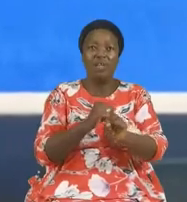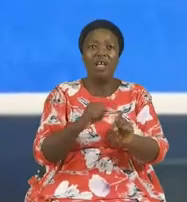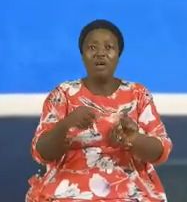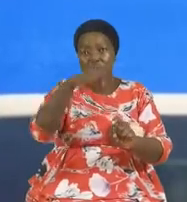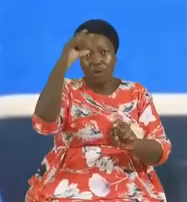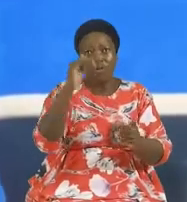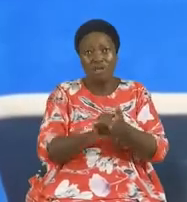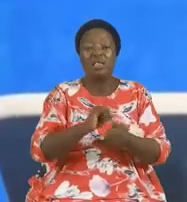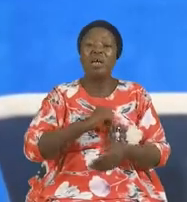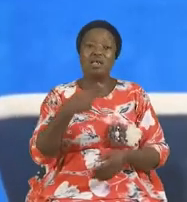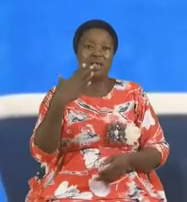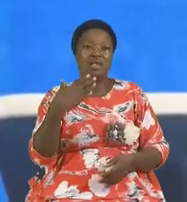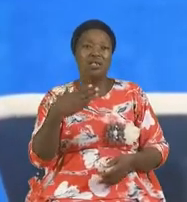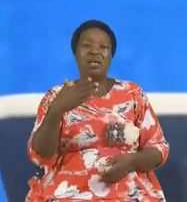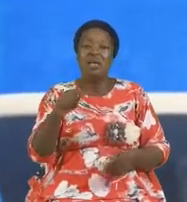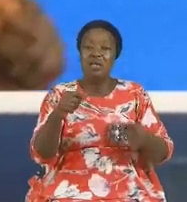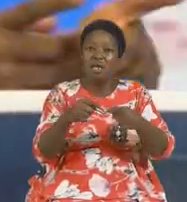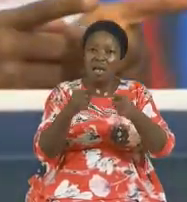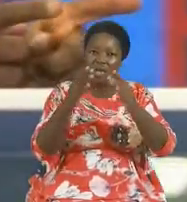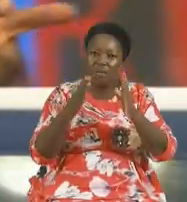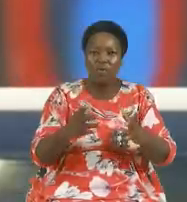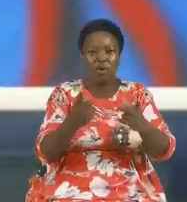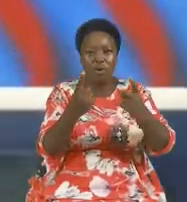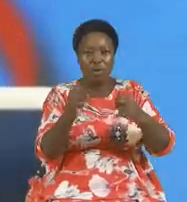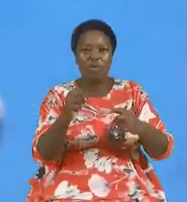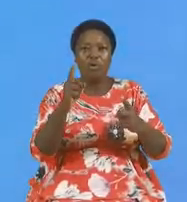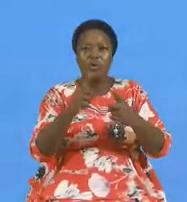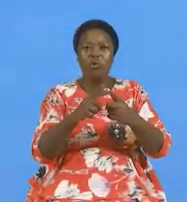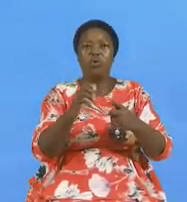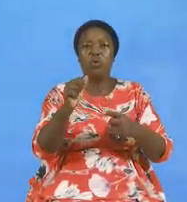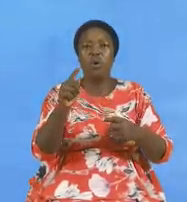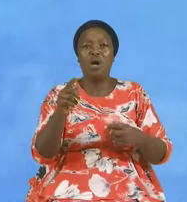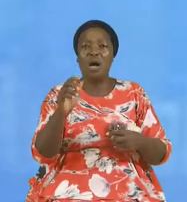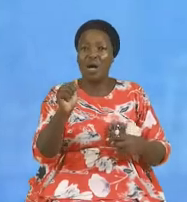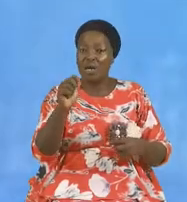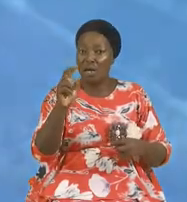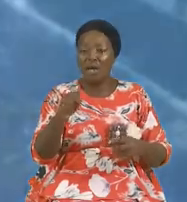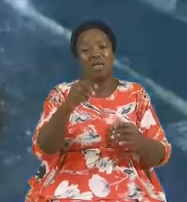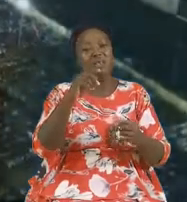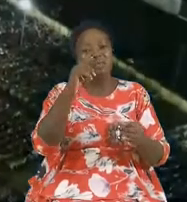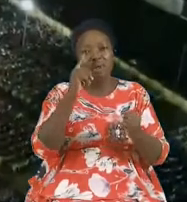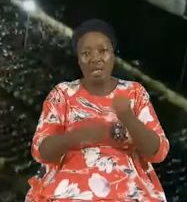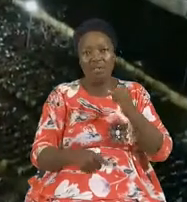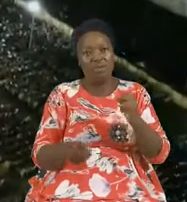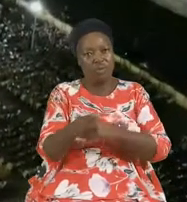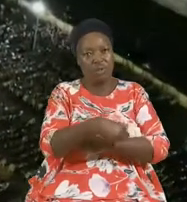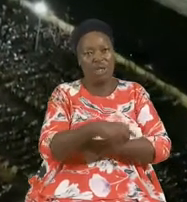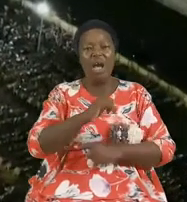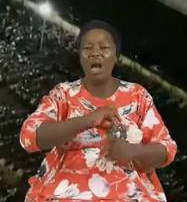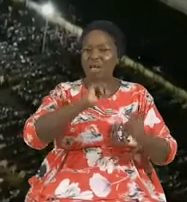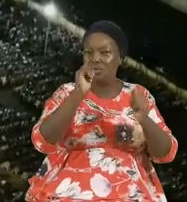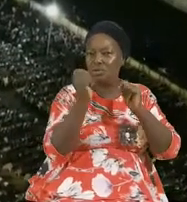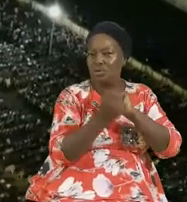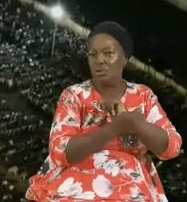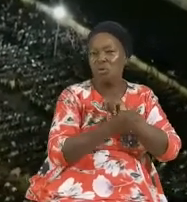earth and in heaven, who is going to win? Because of that, I said, the enmity comes to an end.